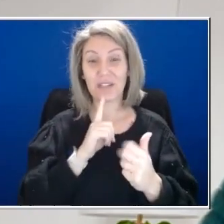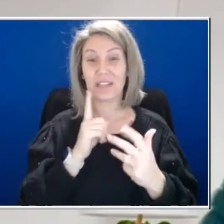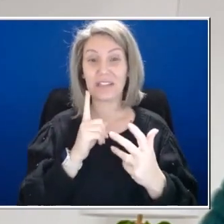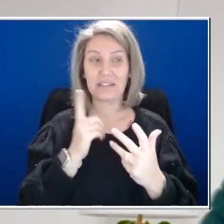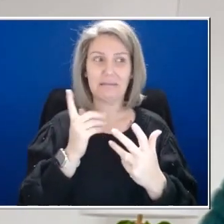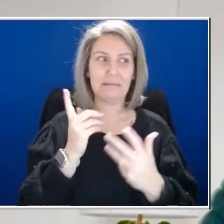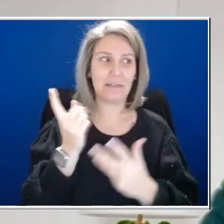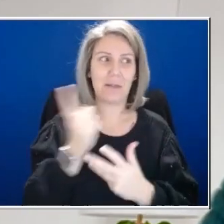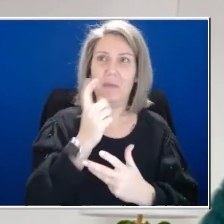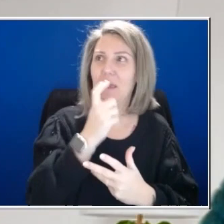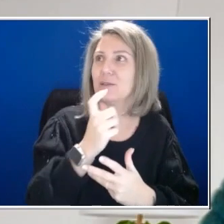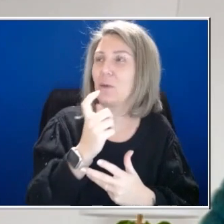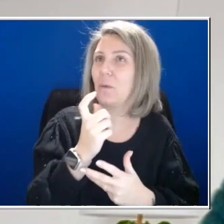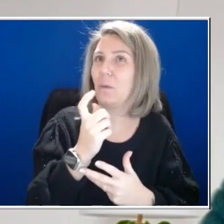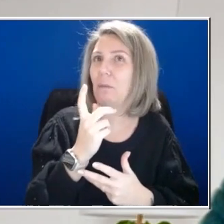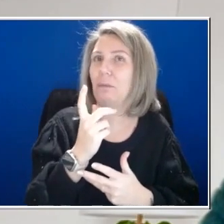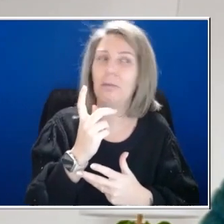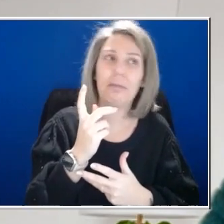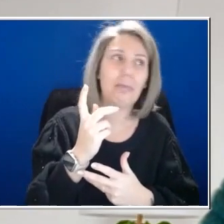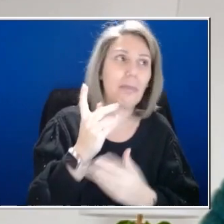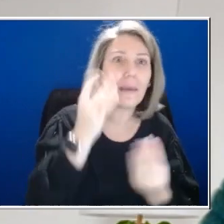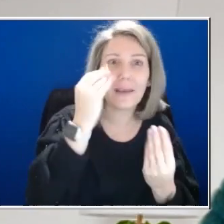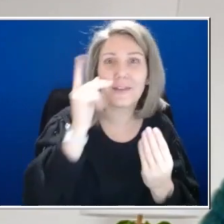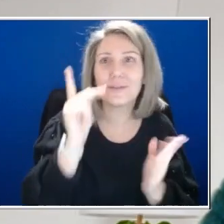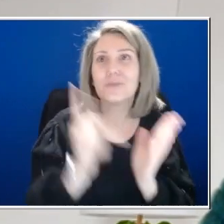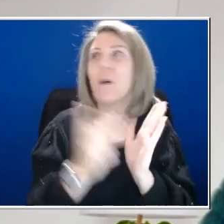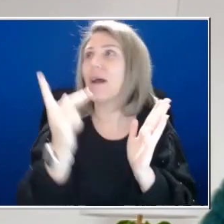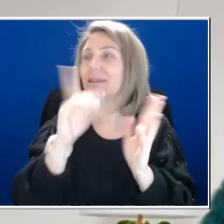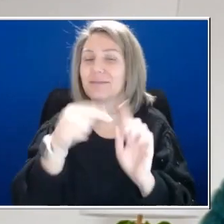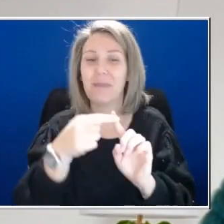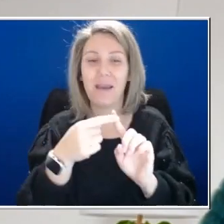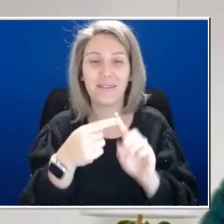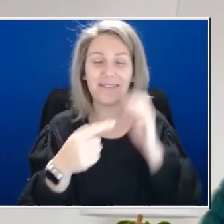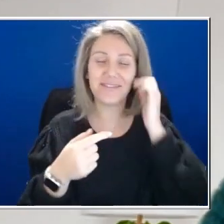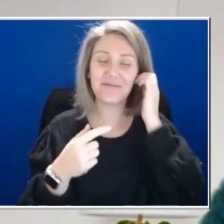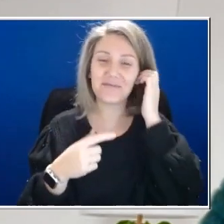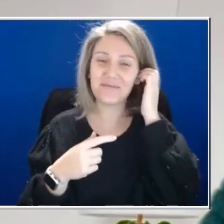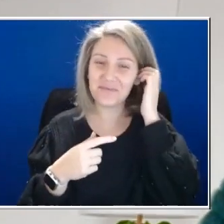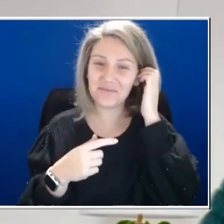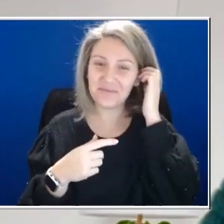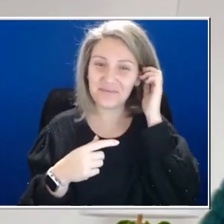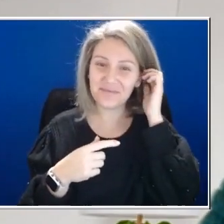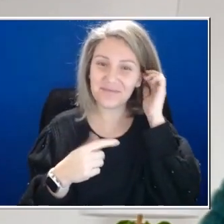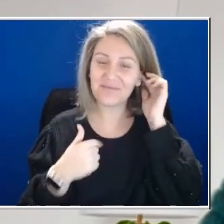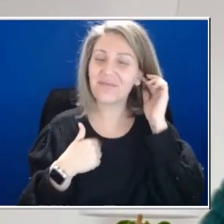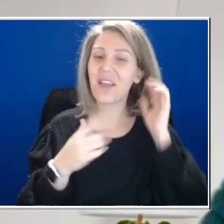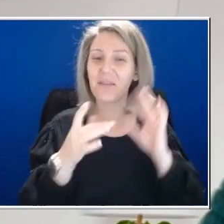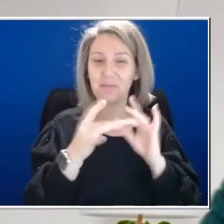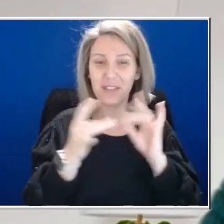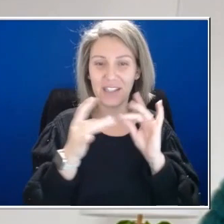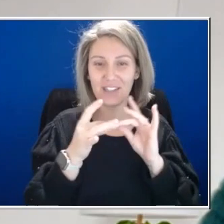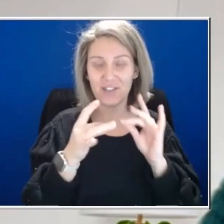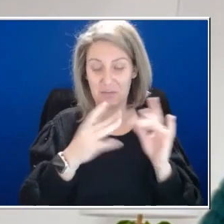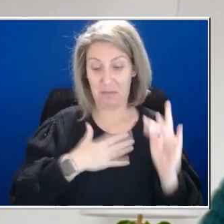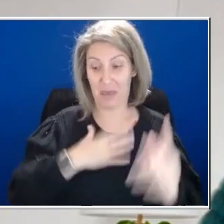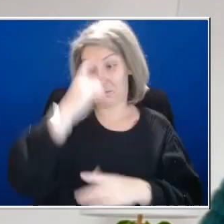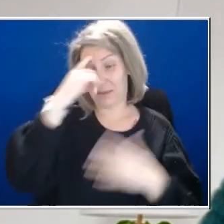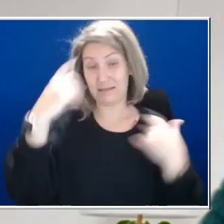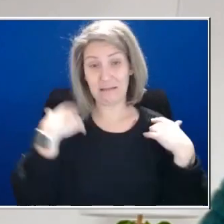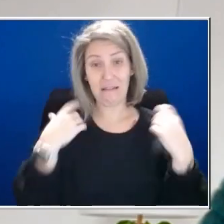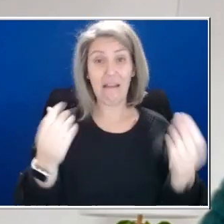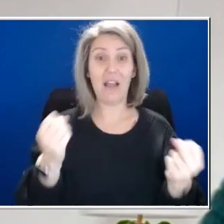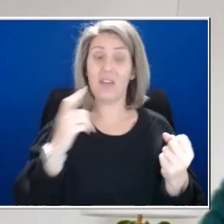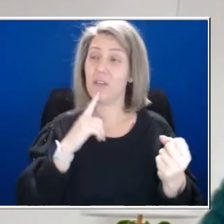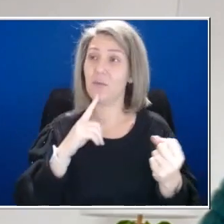thought to anymore. And as I mentioned in the piece, you know, my mental health was really starting to take a